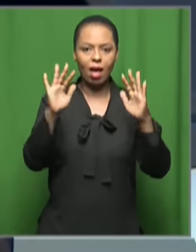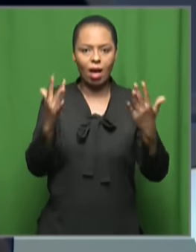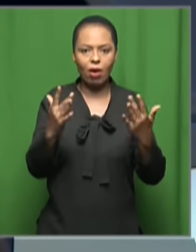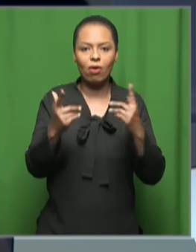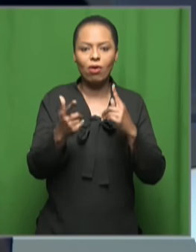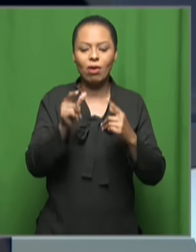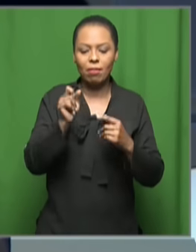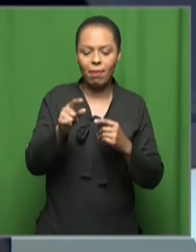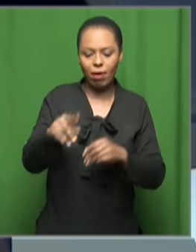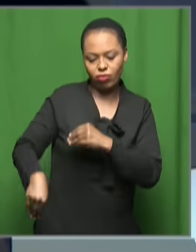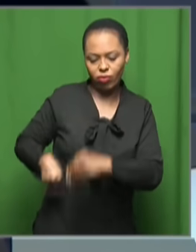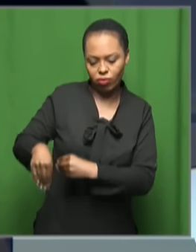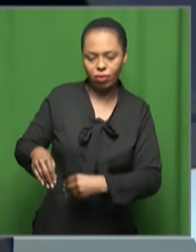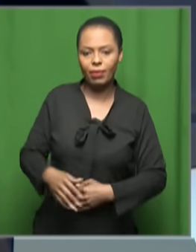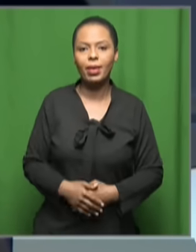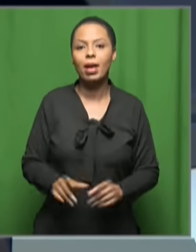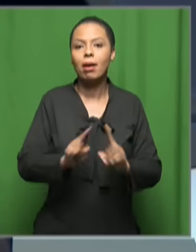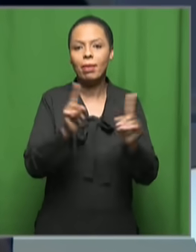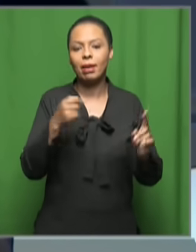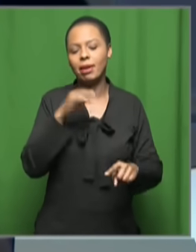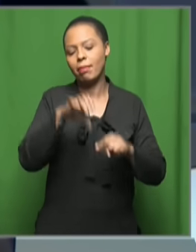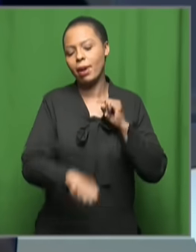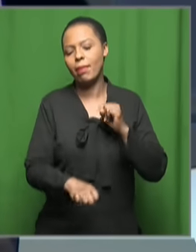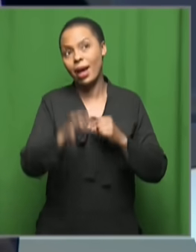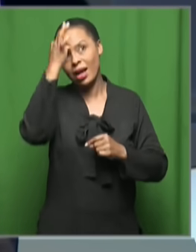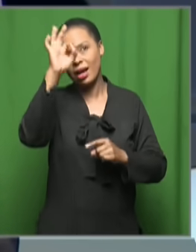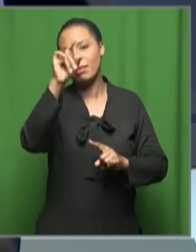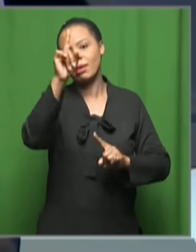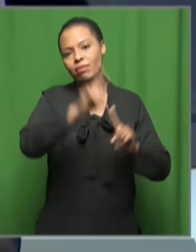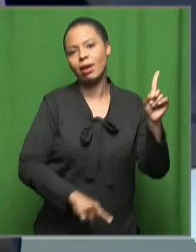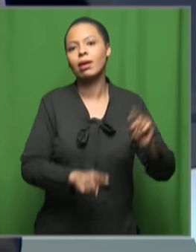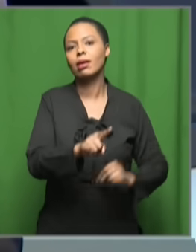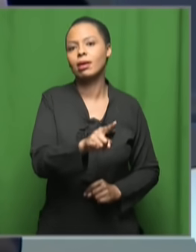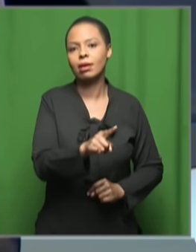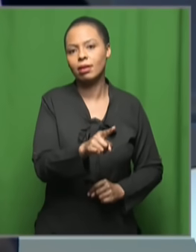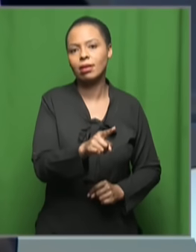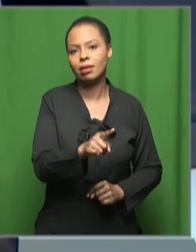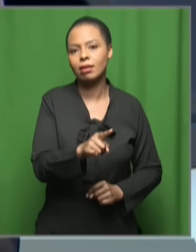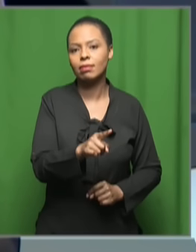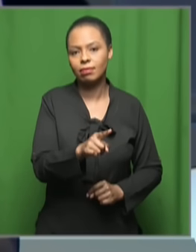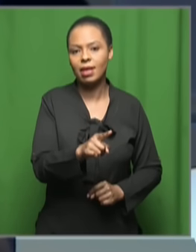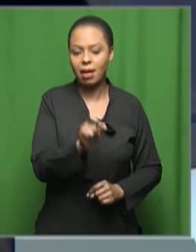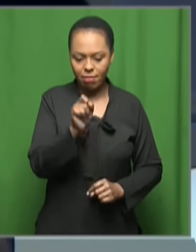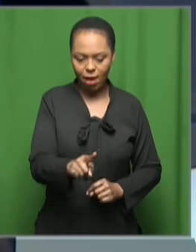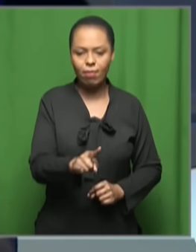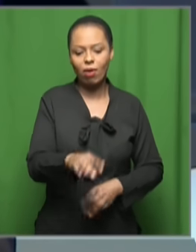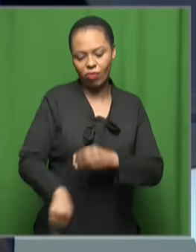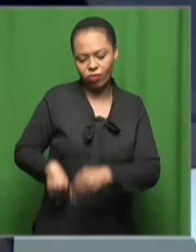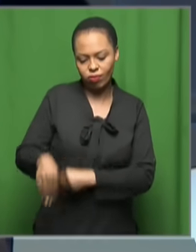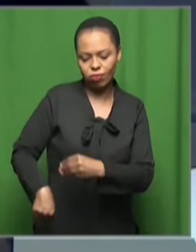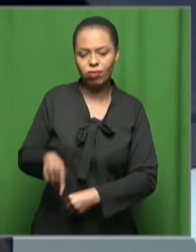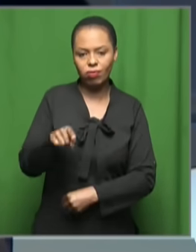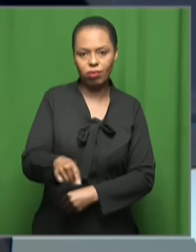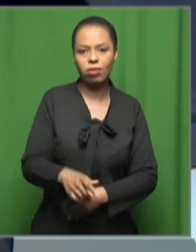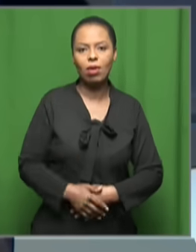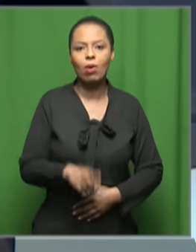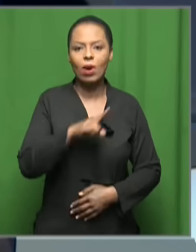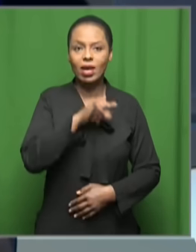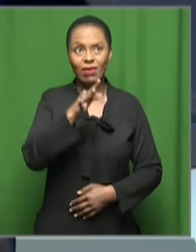Tulas, the failure of the state benefits corruption a lot. Because the failure of the state means the collapse